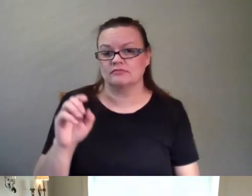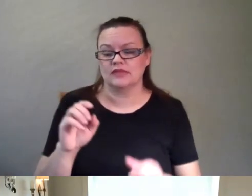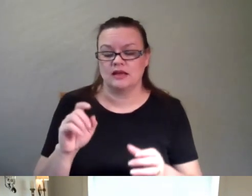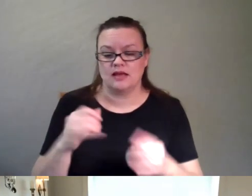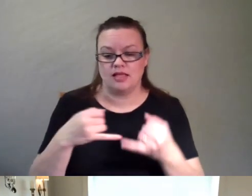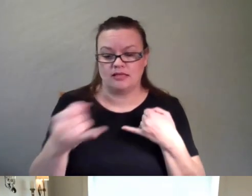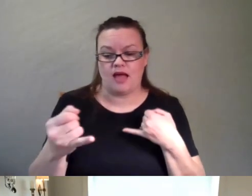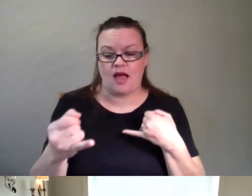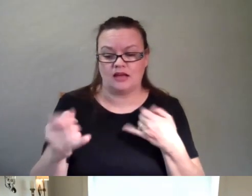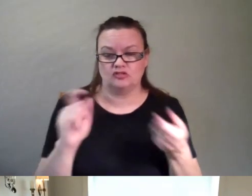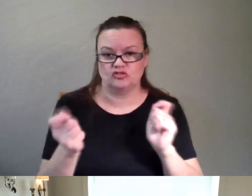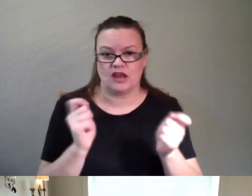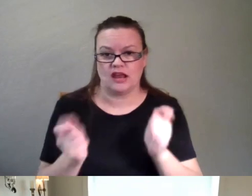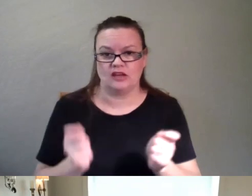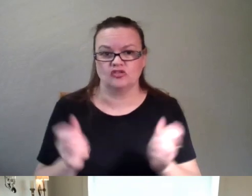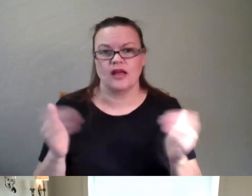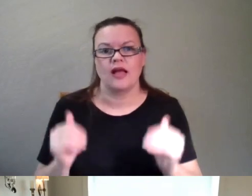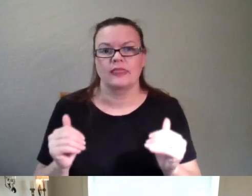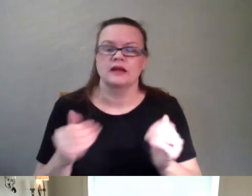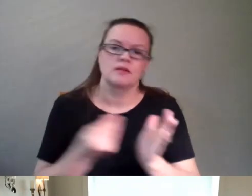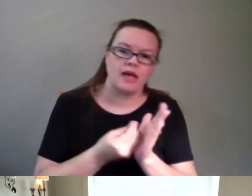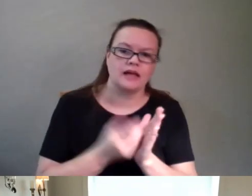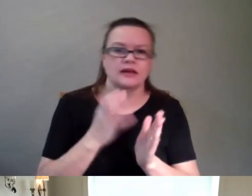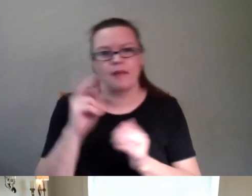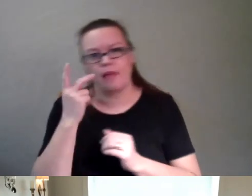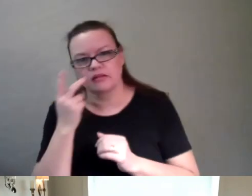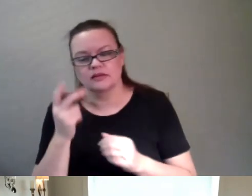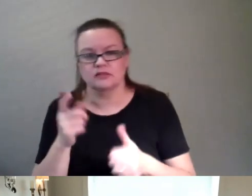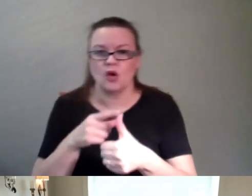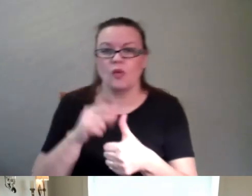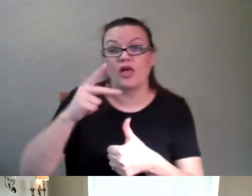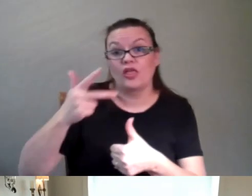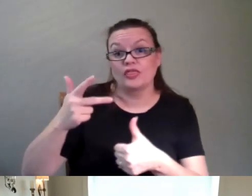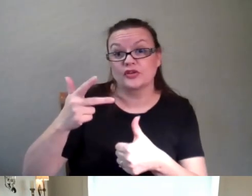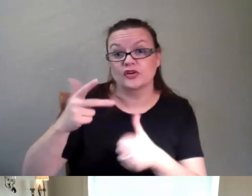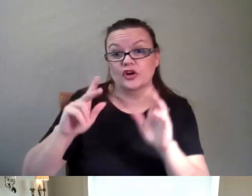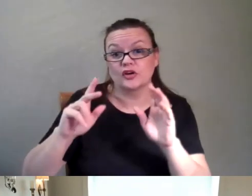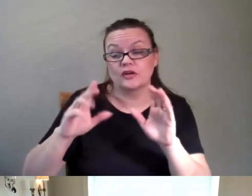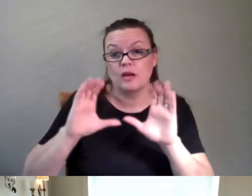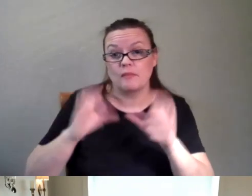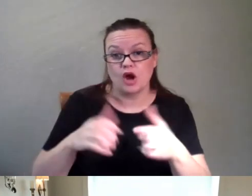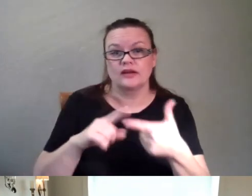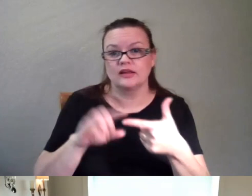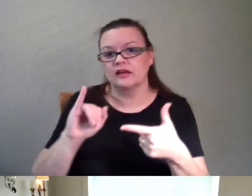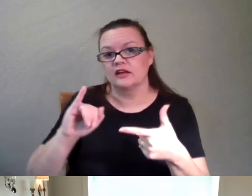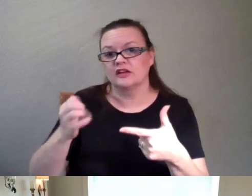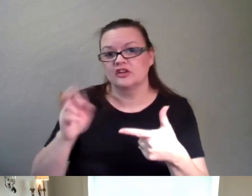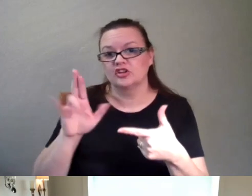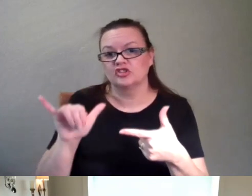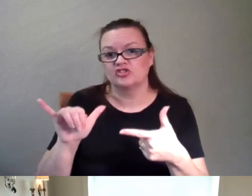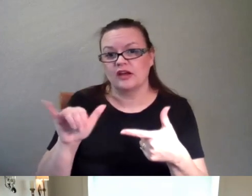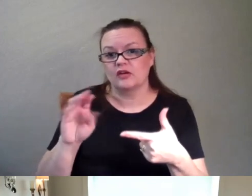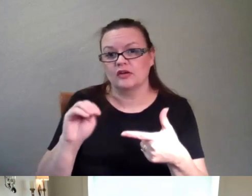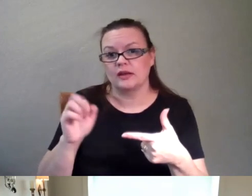here about the role of money in politics. So between a third party, gerrymandering, money in politics, are there